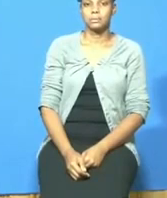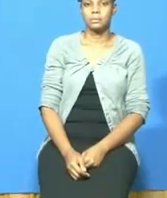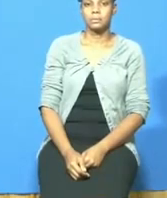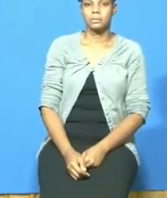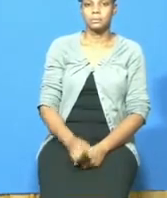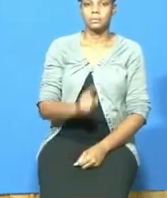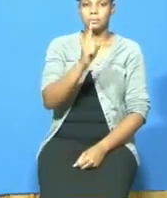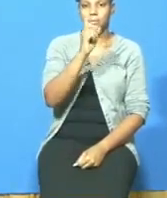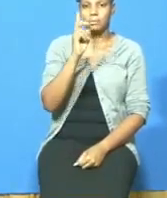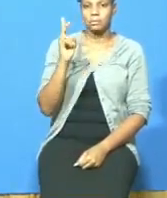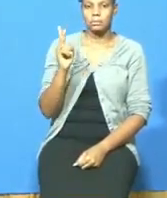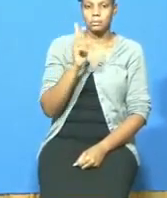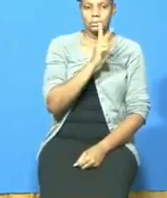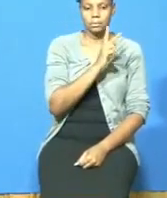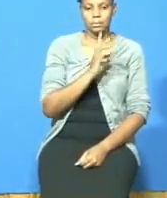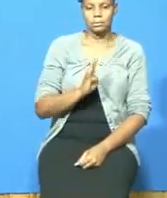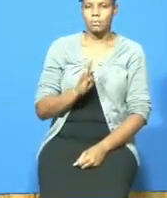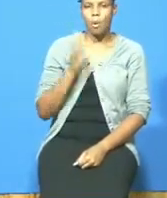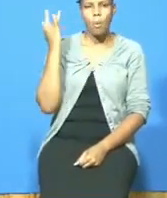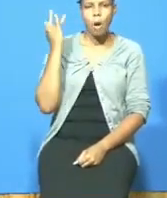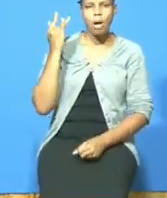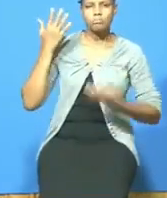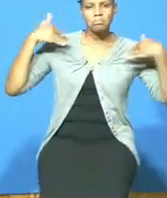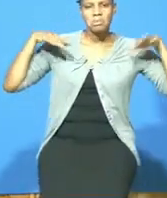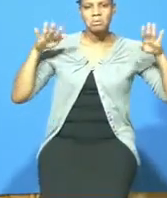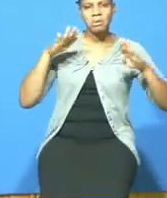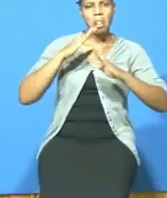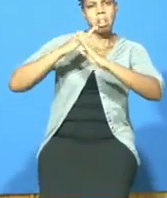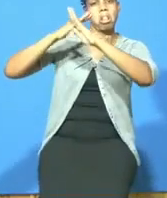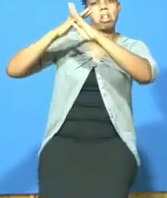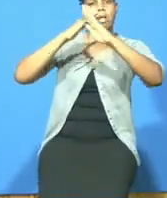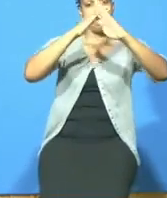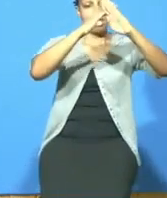the winds of strife? Why is it